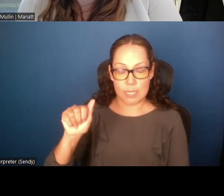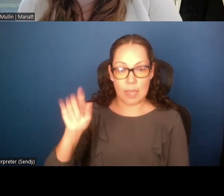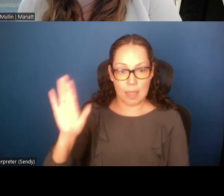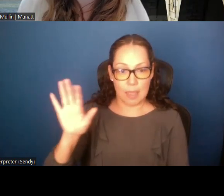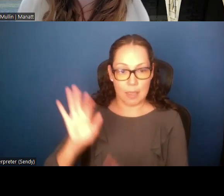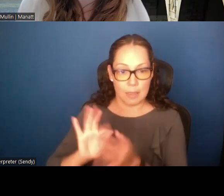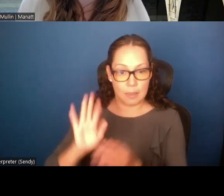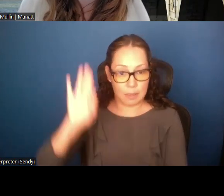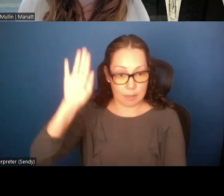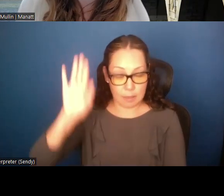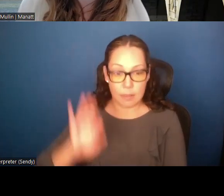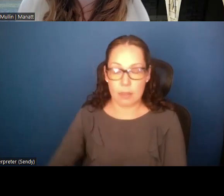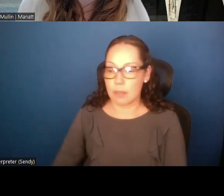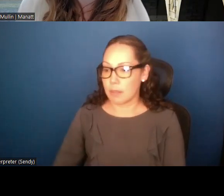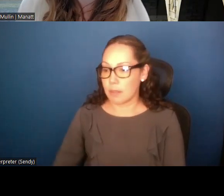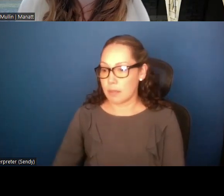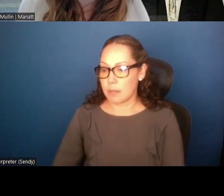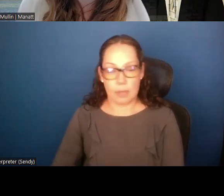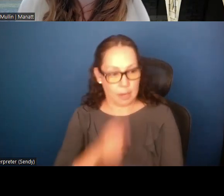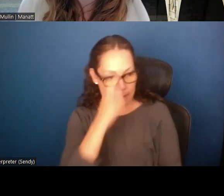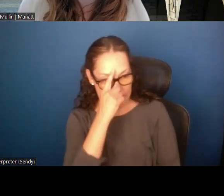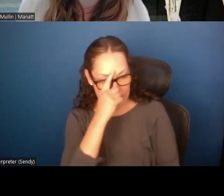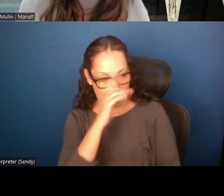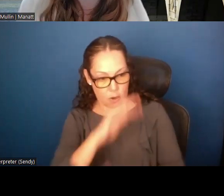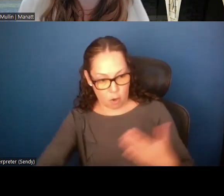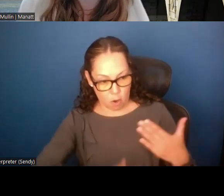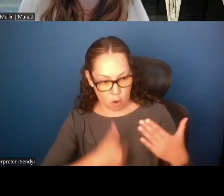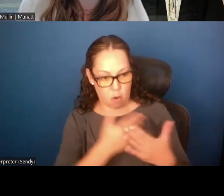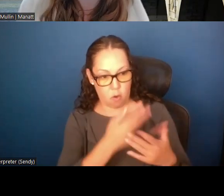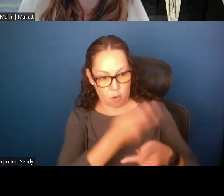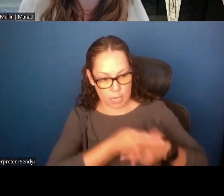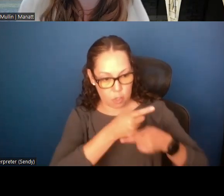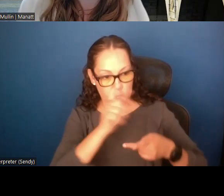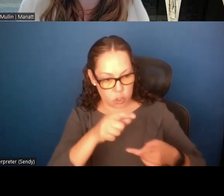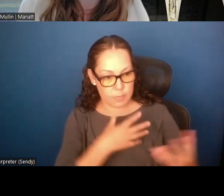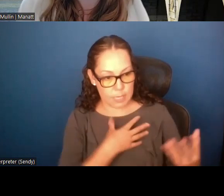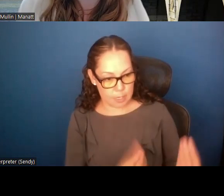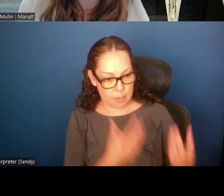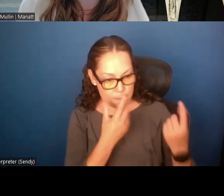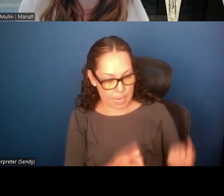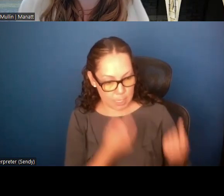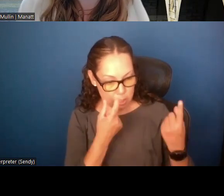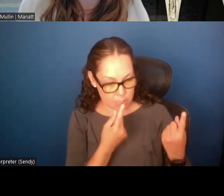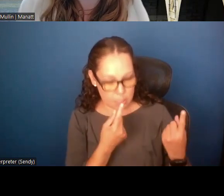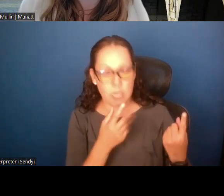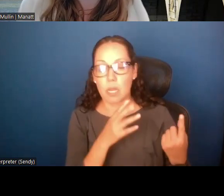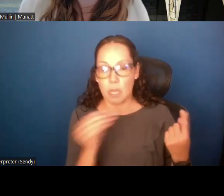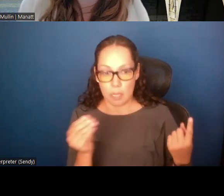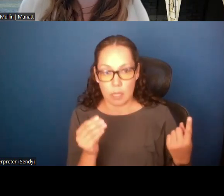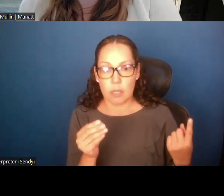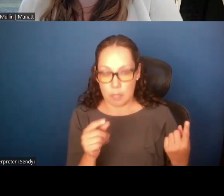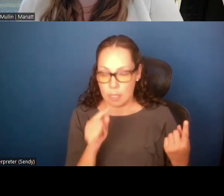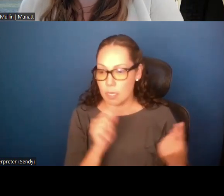I think all care should be compassionate, and I think the compassionate care is a